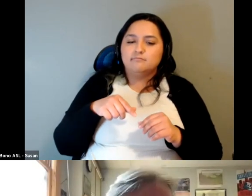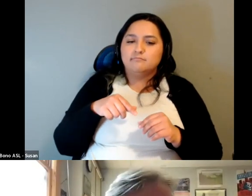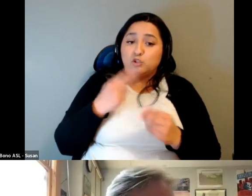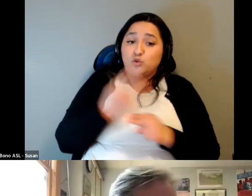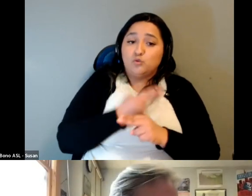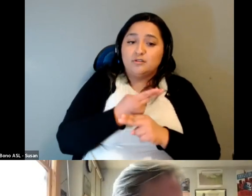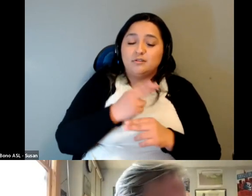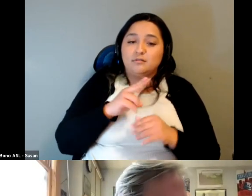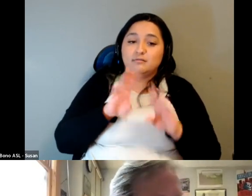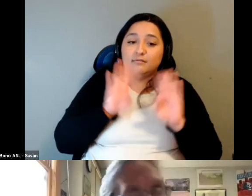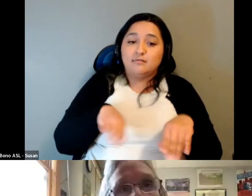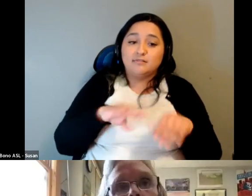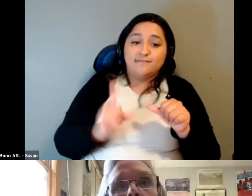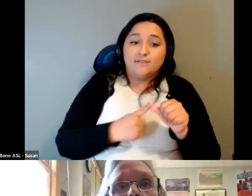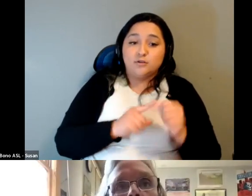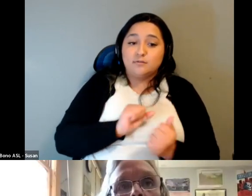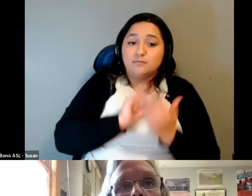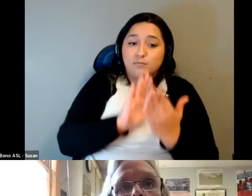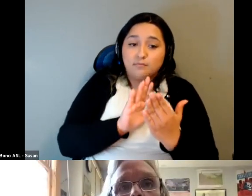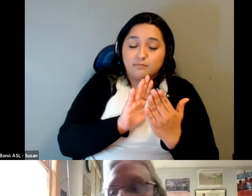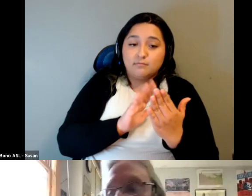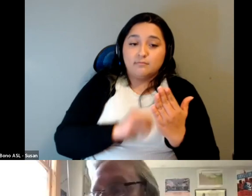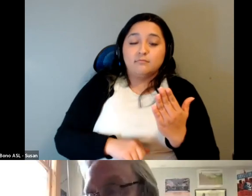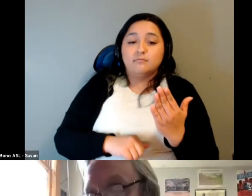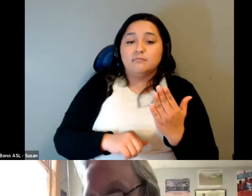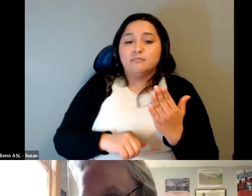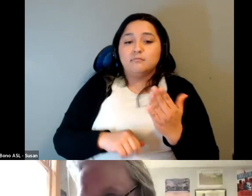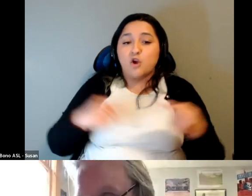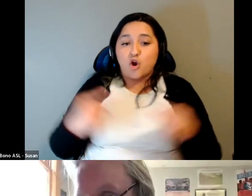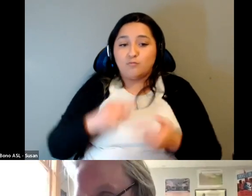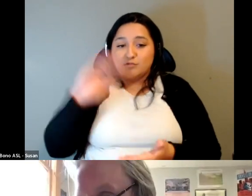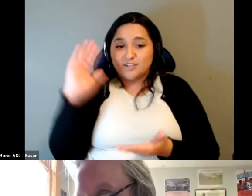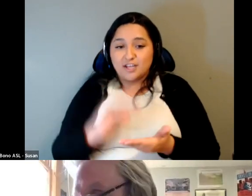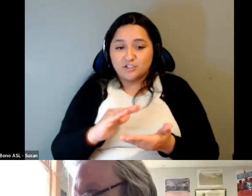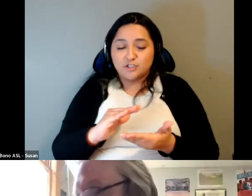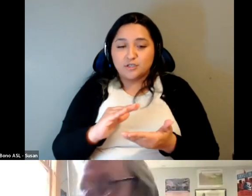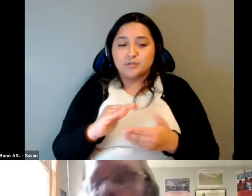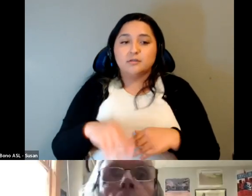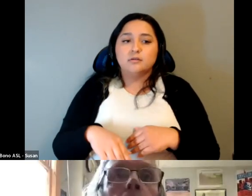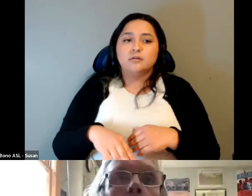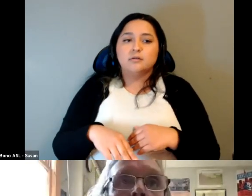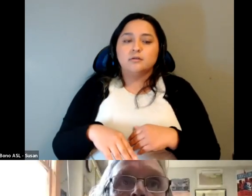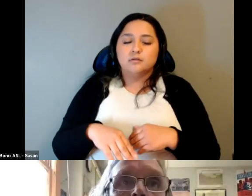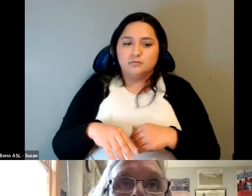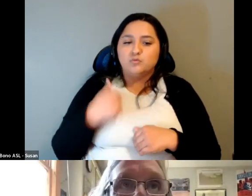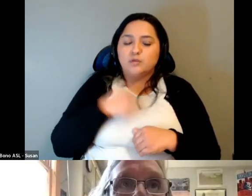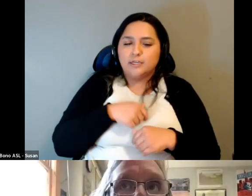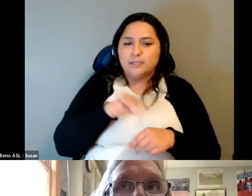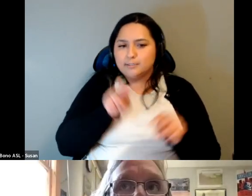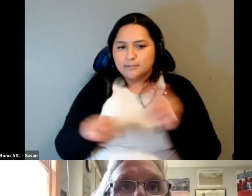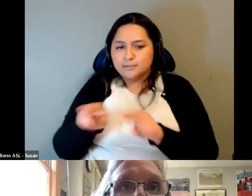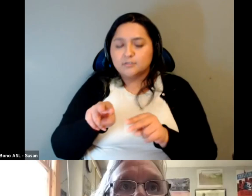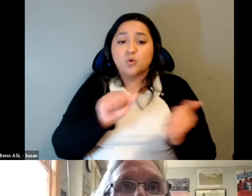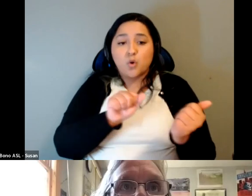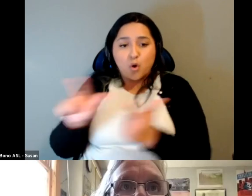model and harm reduction principles. So all of the providers across the five